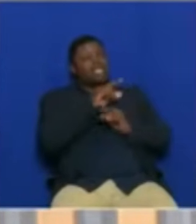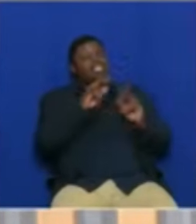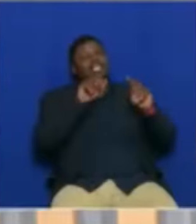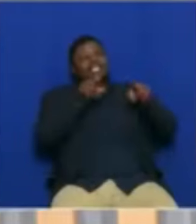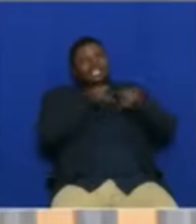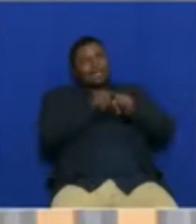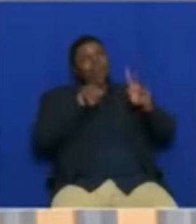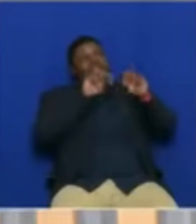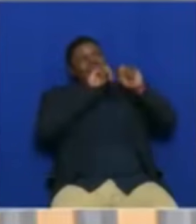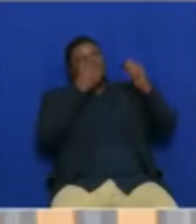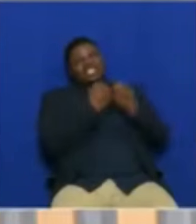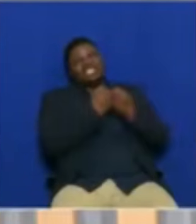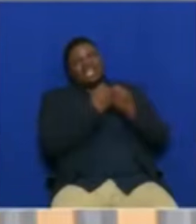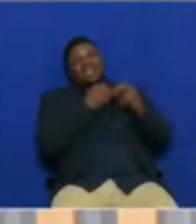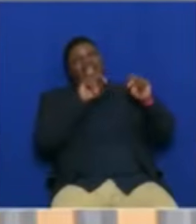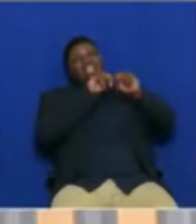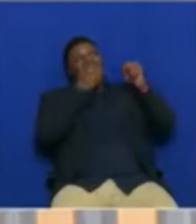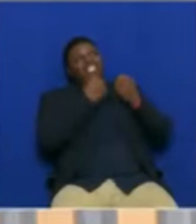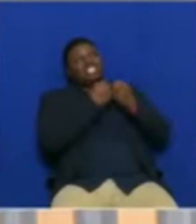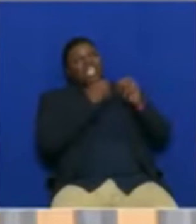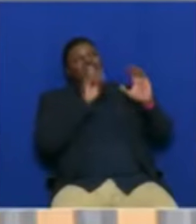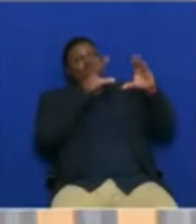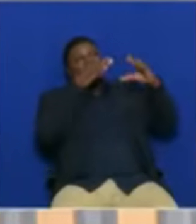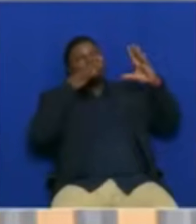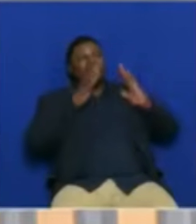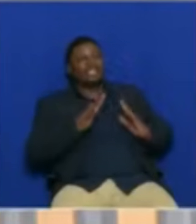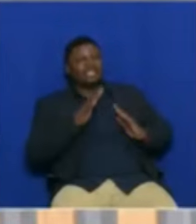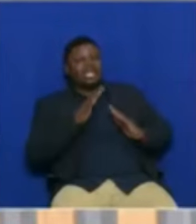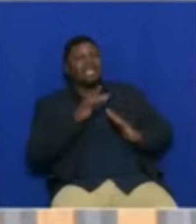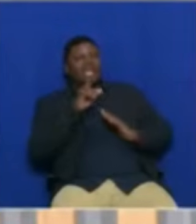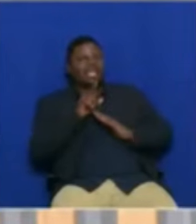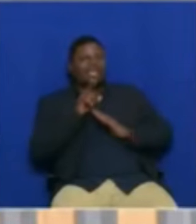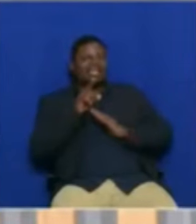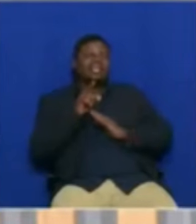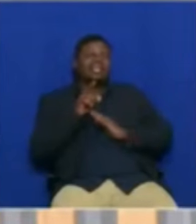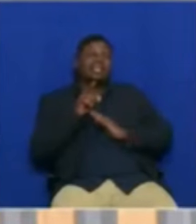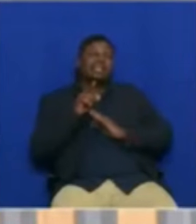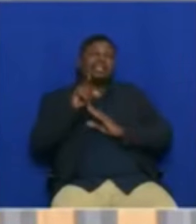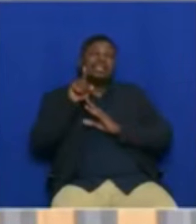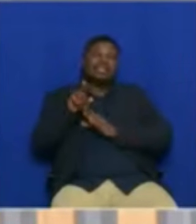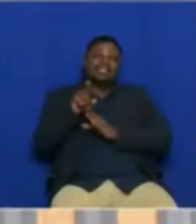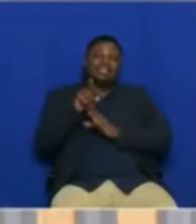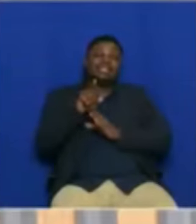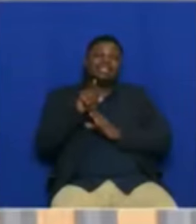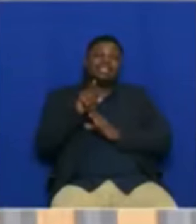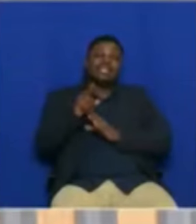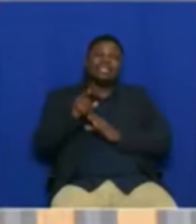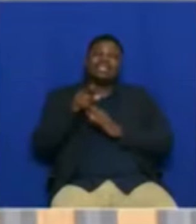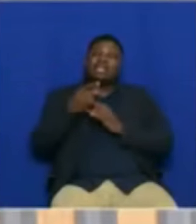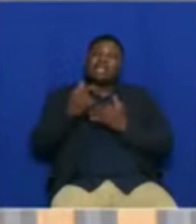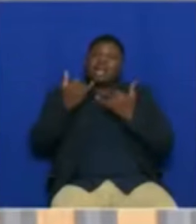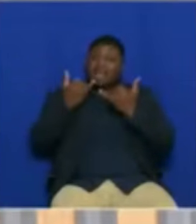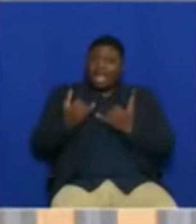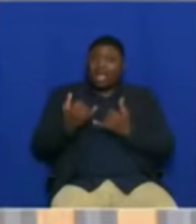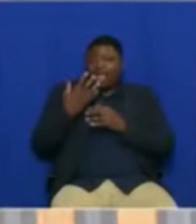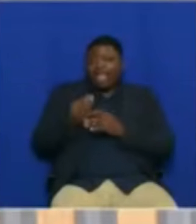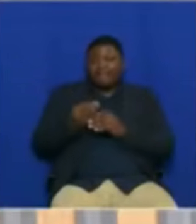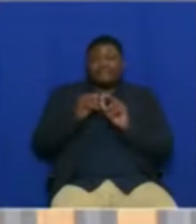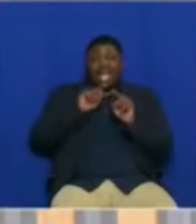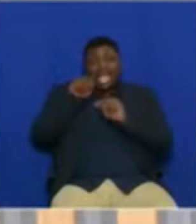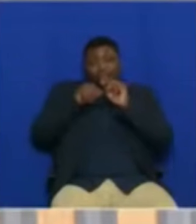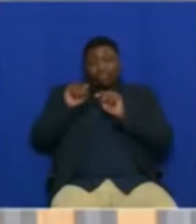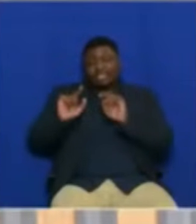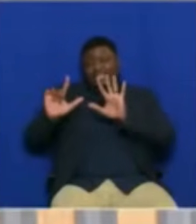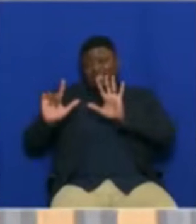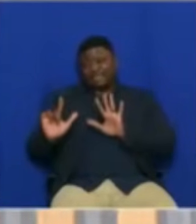court, but we are also aware of other cases. Here you arrested these 7 accused. Is there